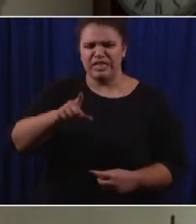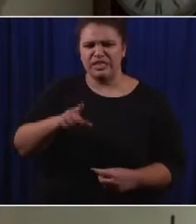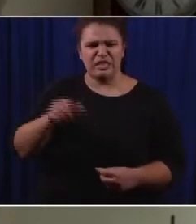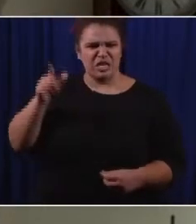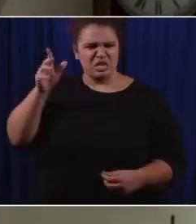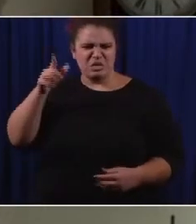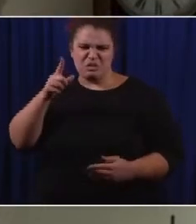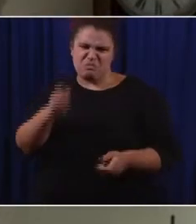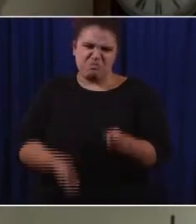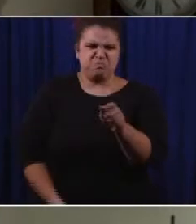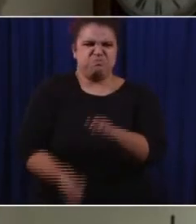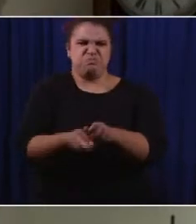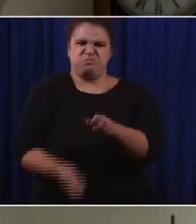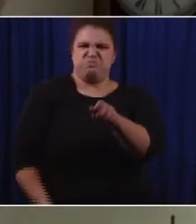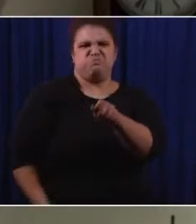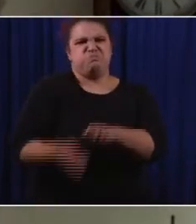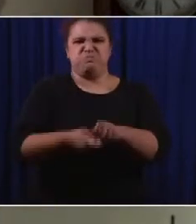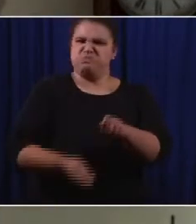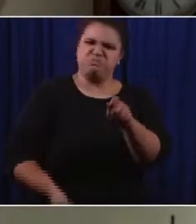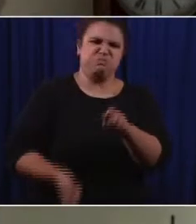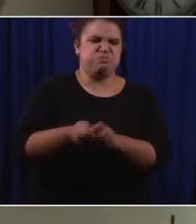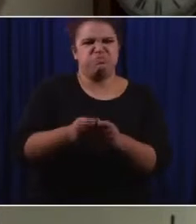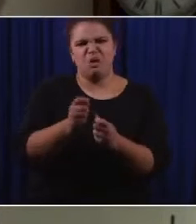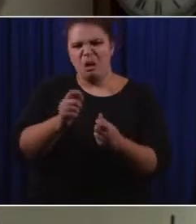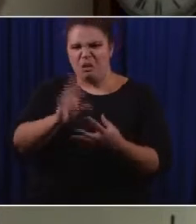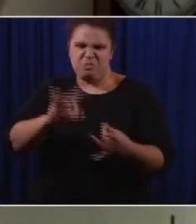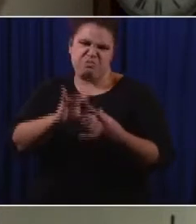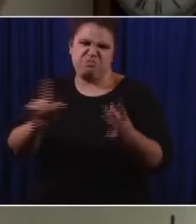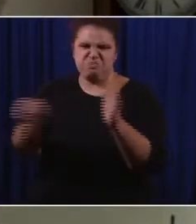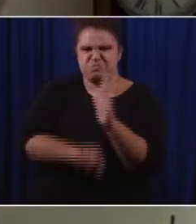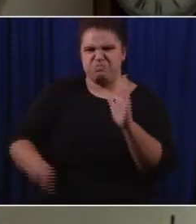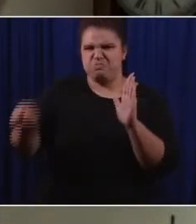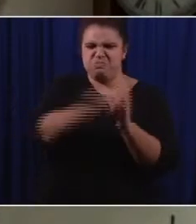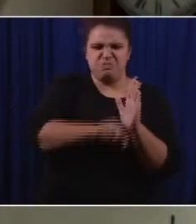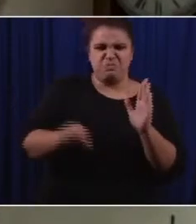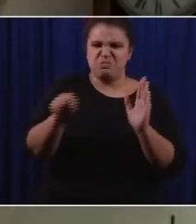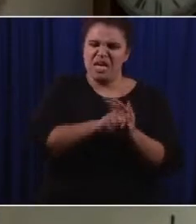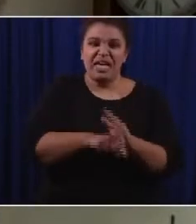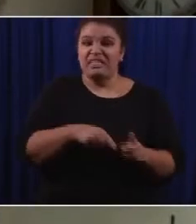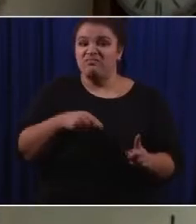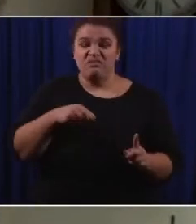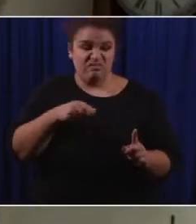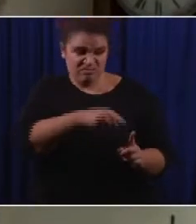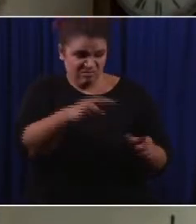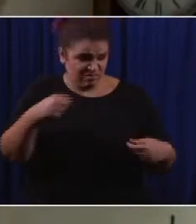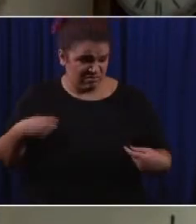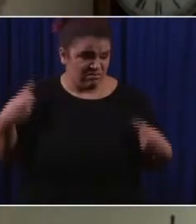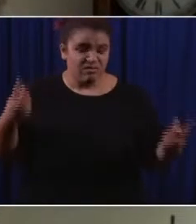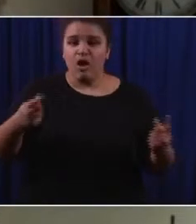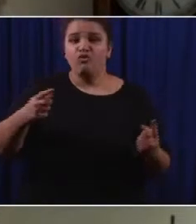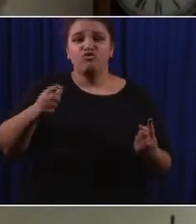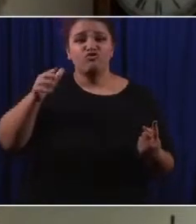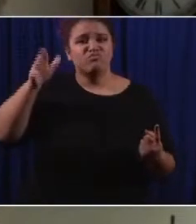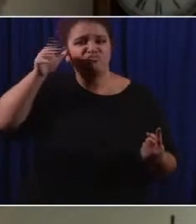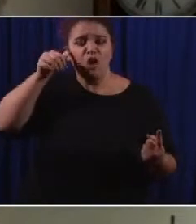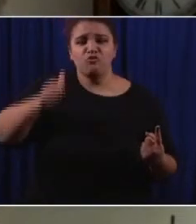undermine things like the sanctity of elections, like the peaceful transition of power, like not denouncing white supremacy.